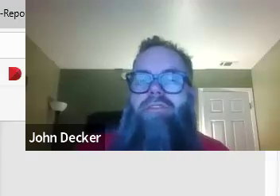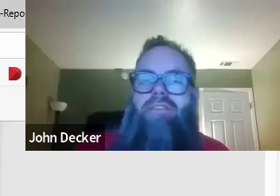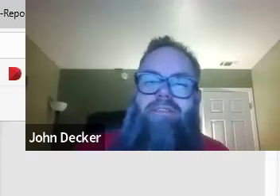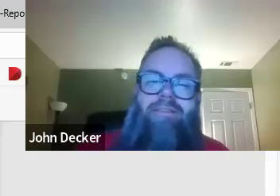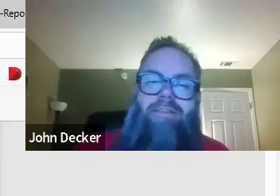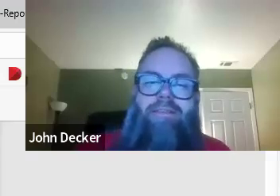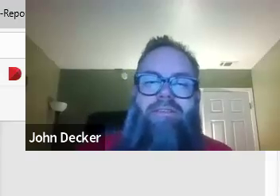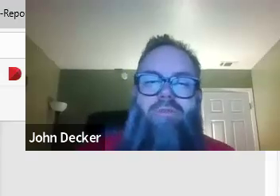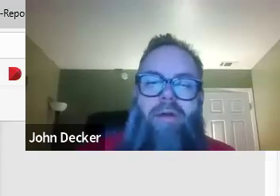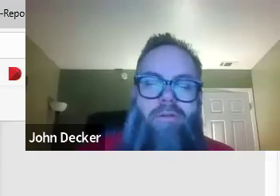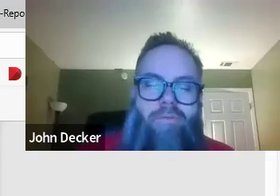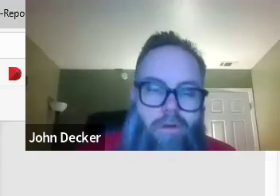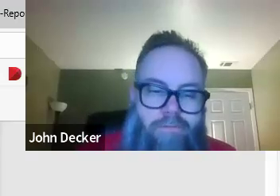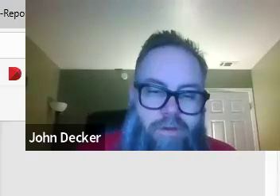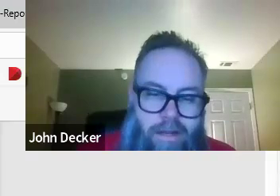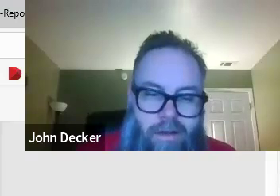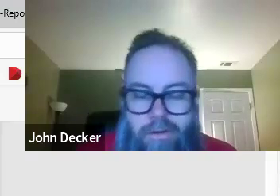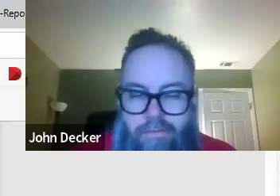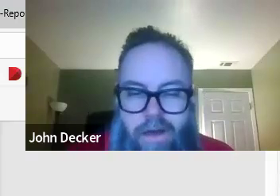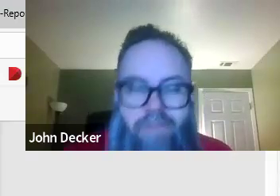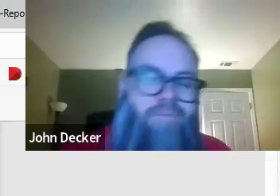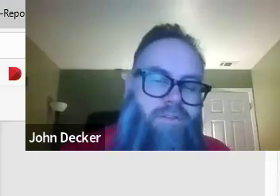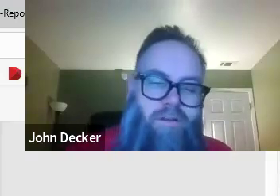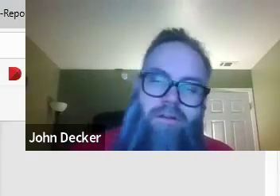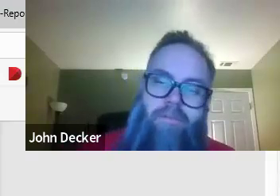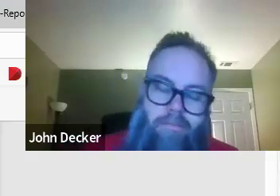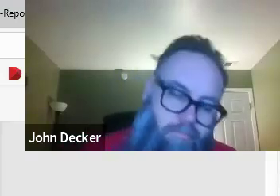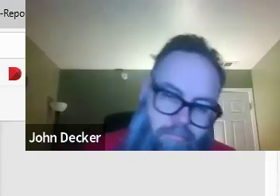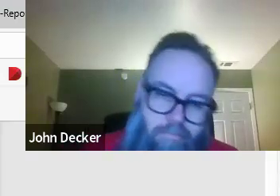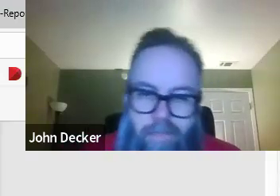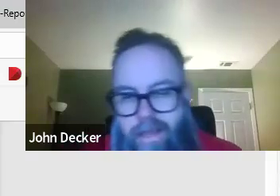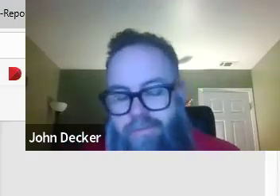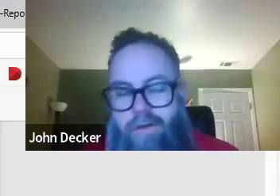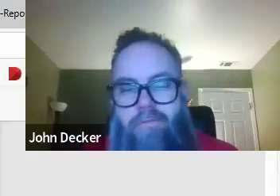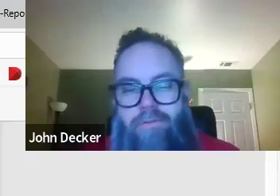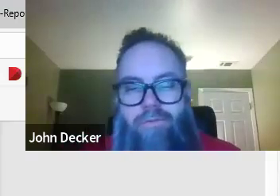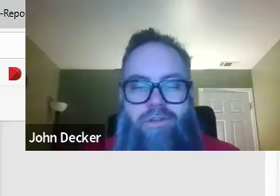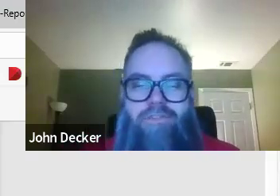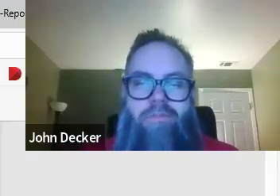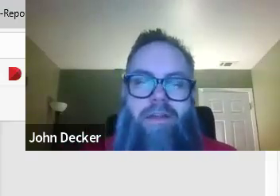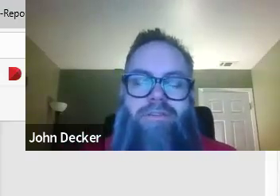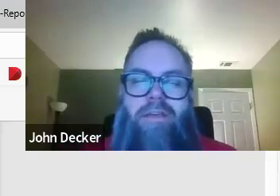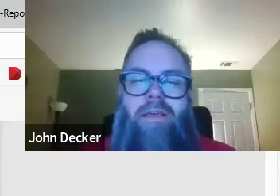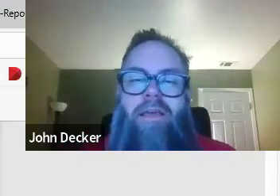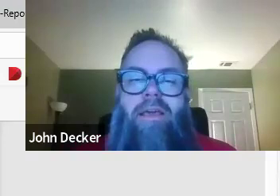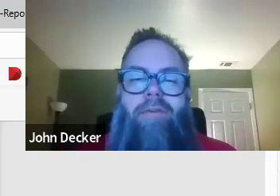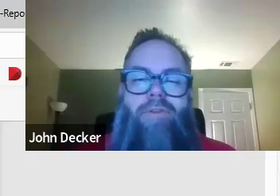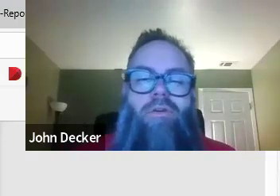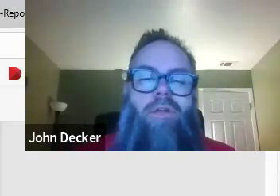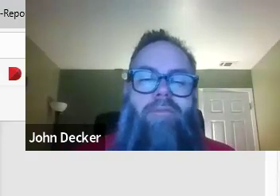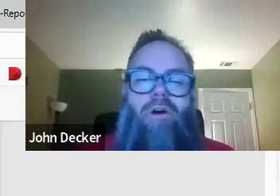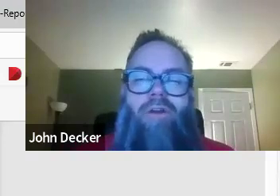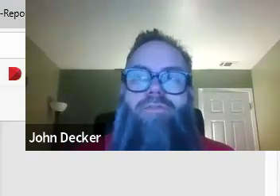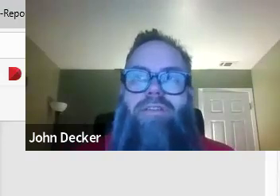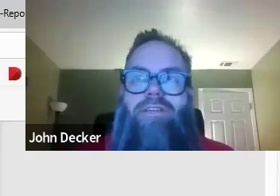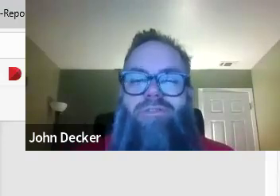call in need of assistance? This is a reminder for all of you. You got 105 folks on, and about 85 of you are service providers. If